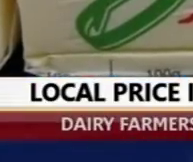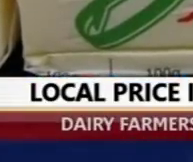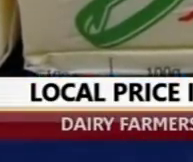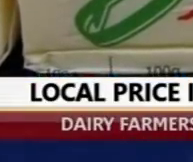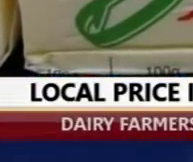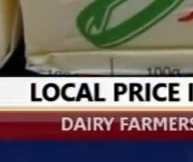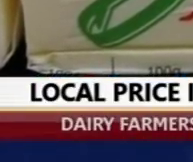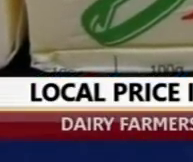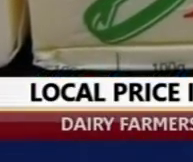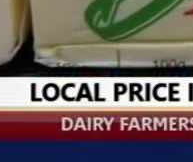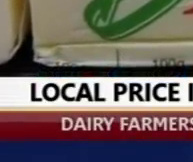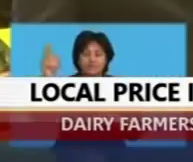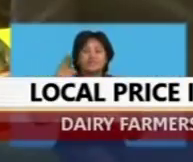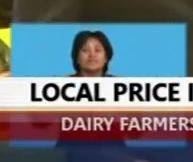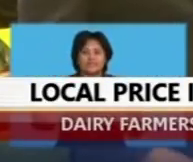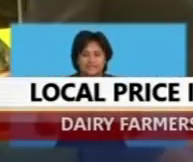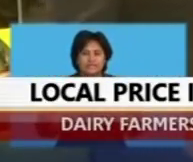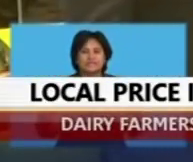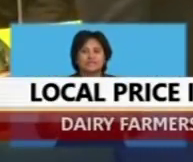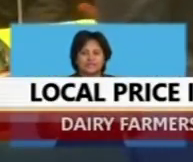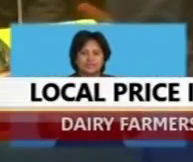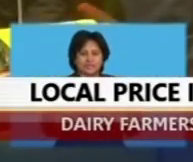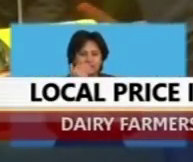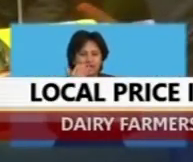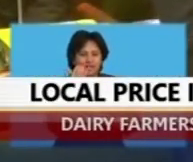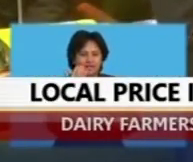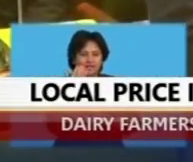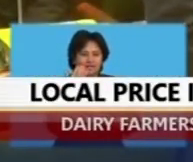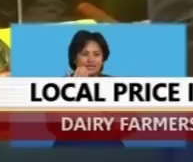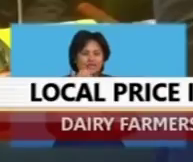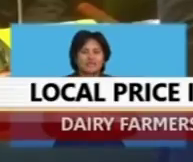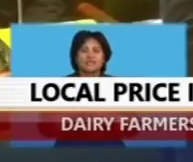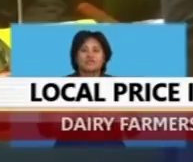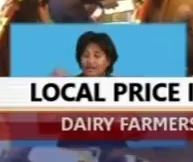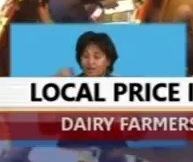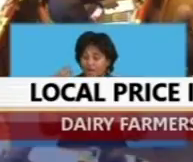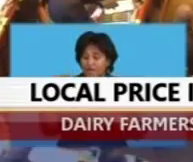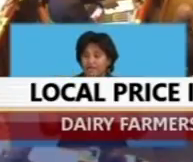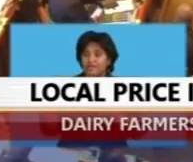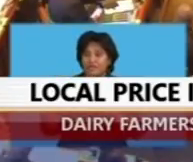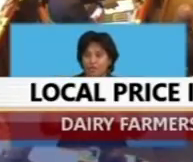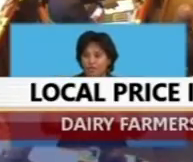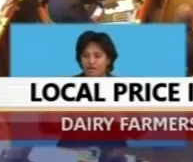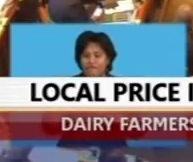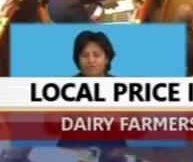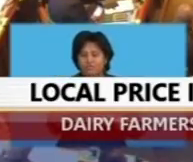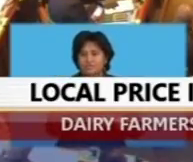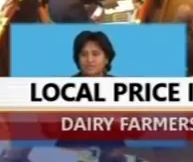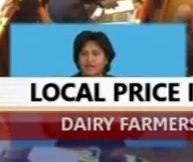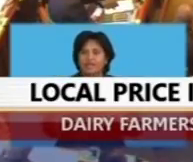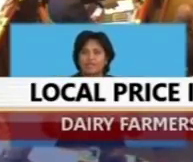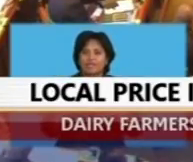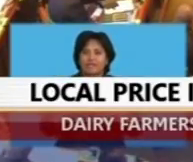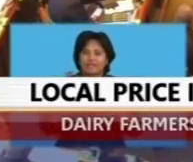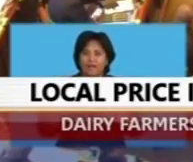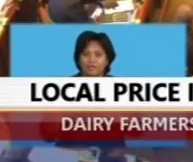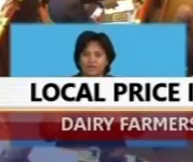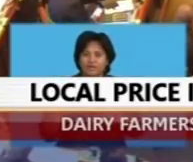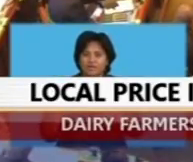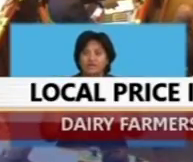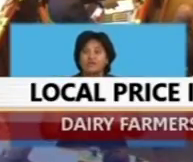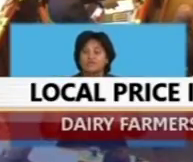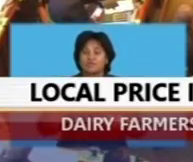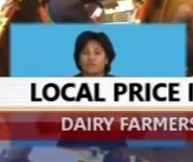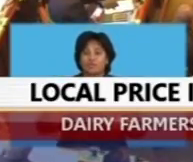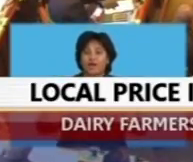the increase is logic. Said Qayyum also responded to a supplementary question by Opposition MP Nico Nawaikula, saying